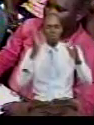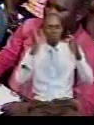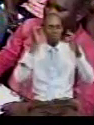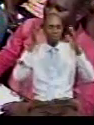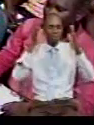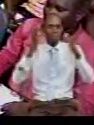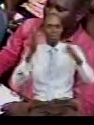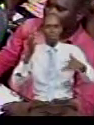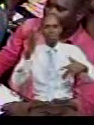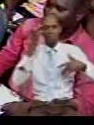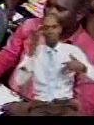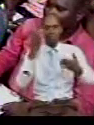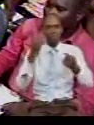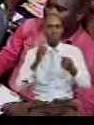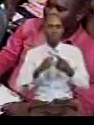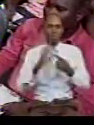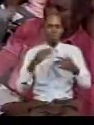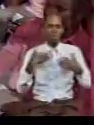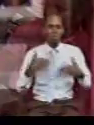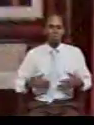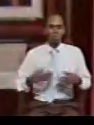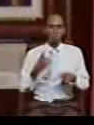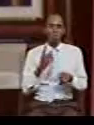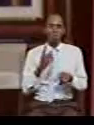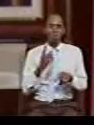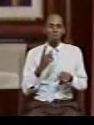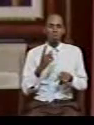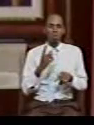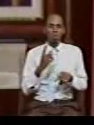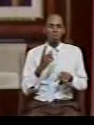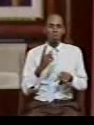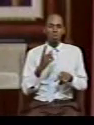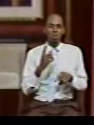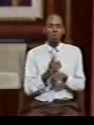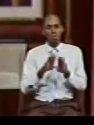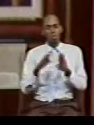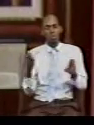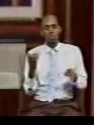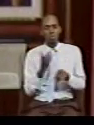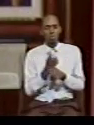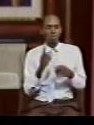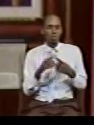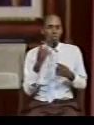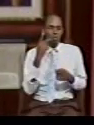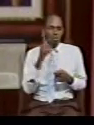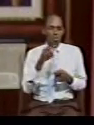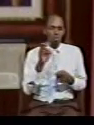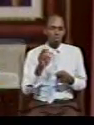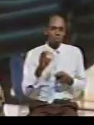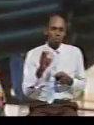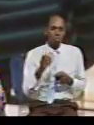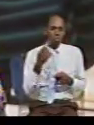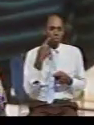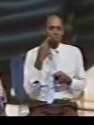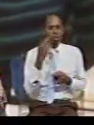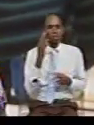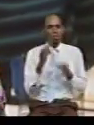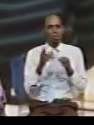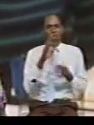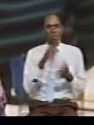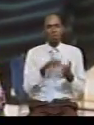knocking at the door to see whether you have lost your strength or not. Cancer will not kill you.